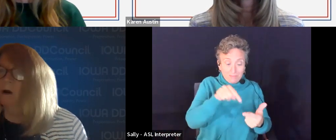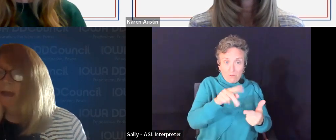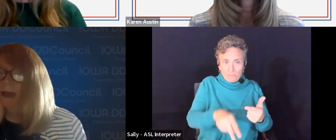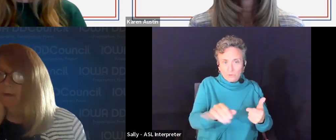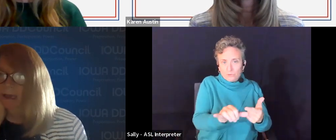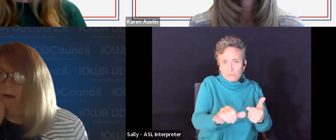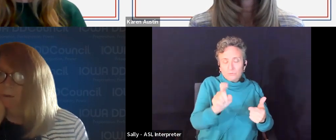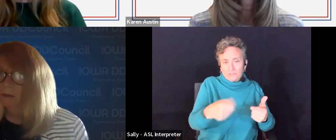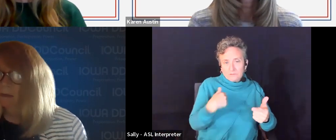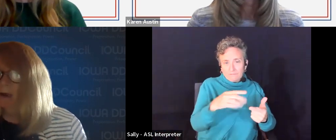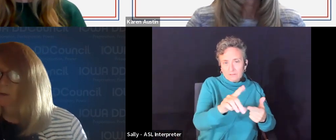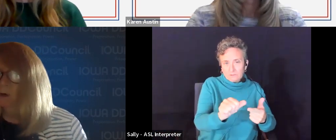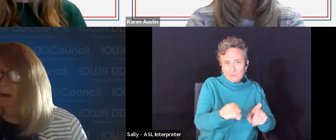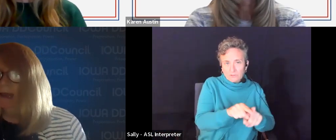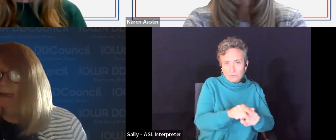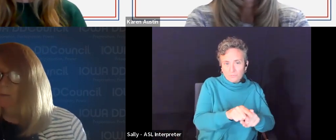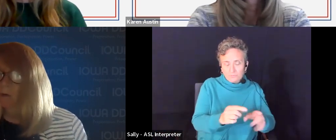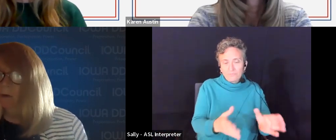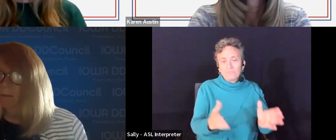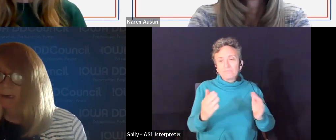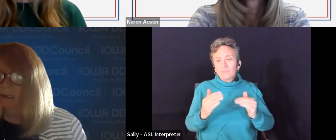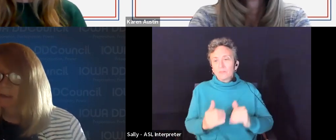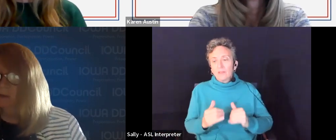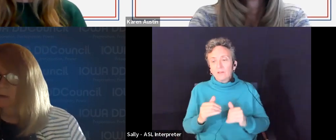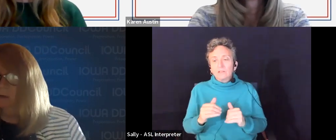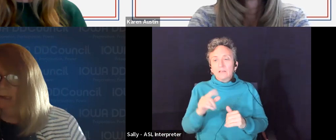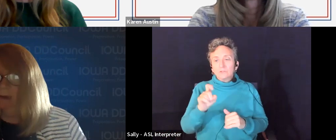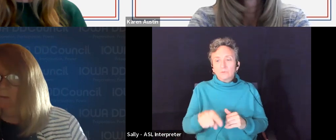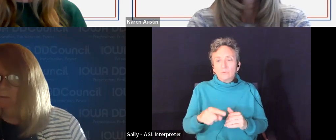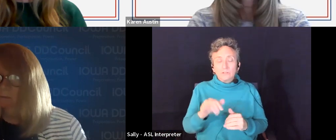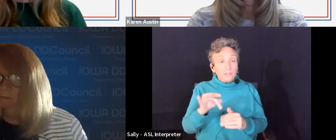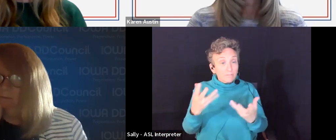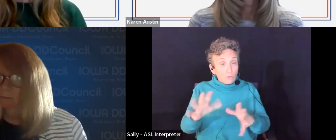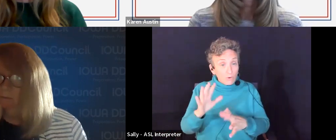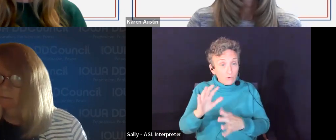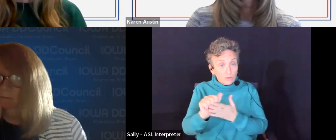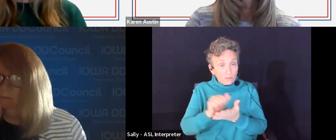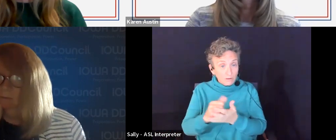What if you already have an account? How do you go about adding more money into your account?